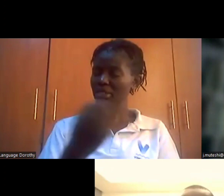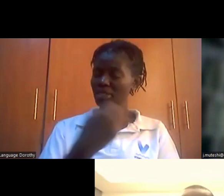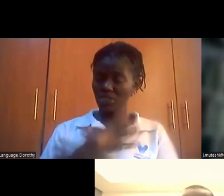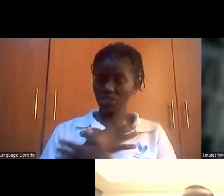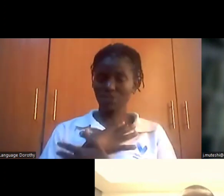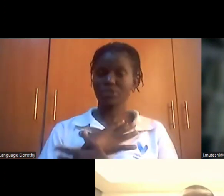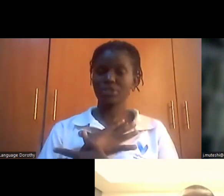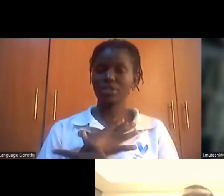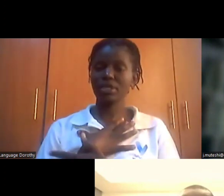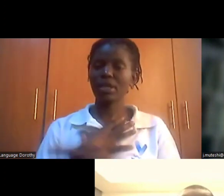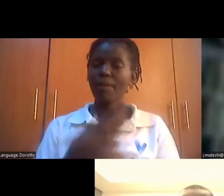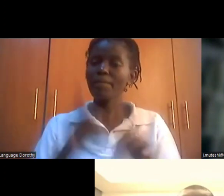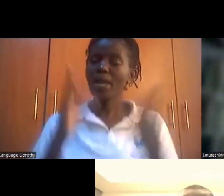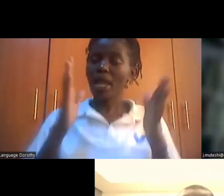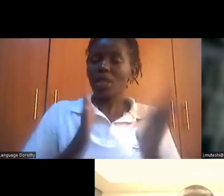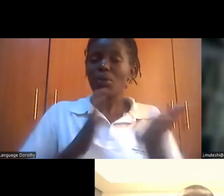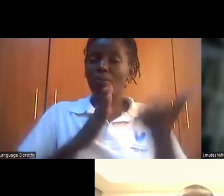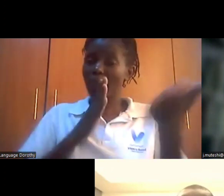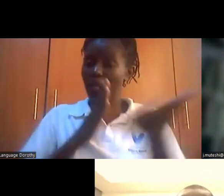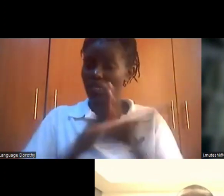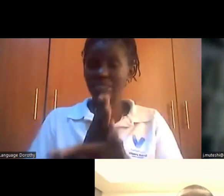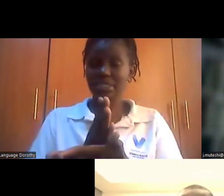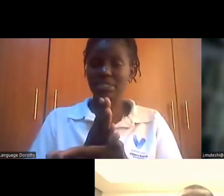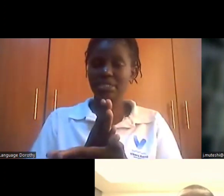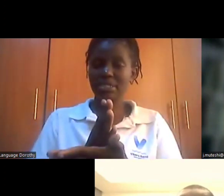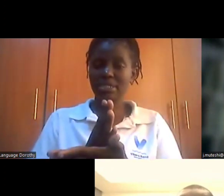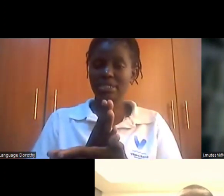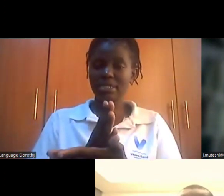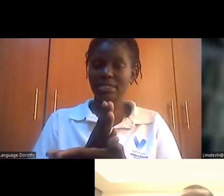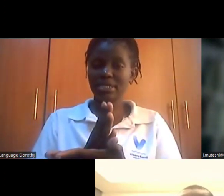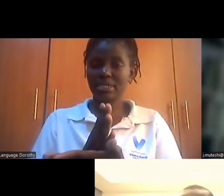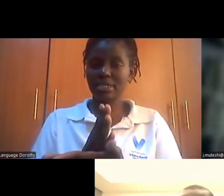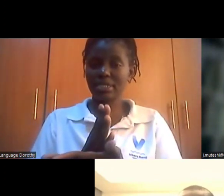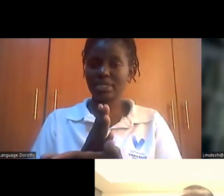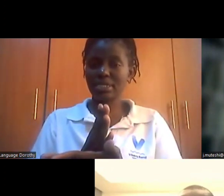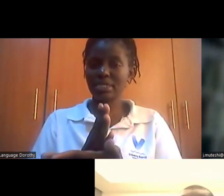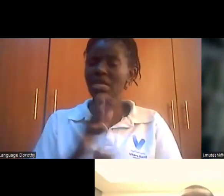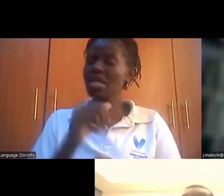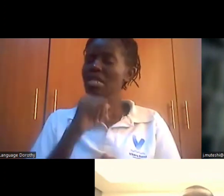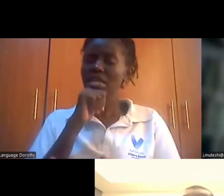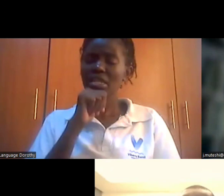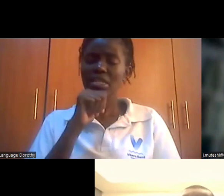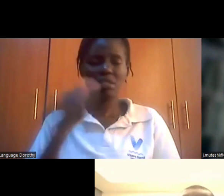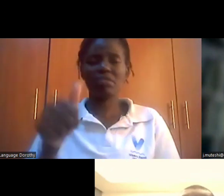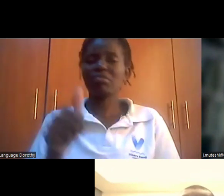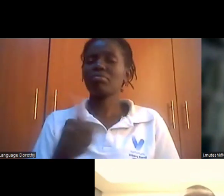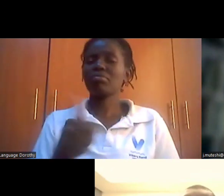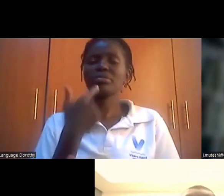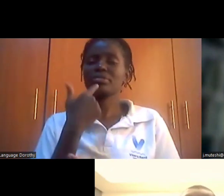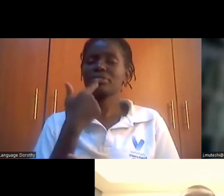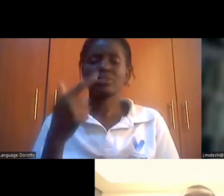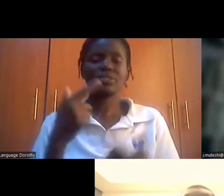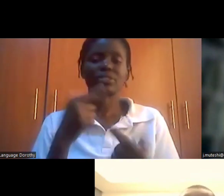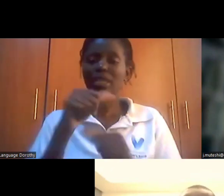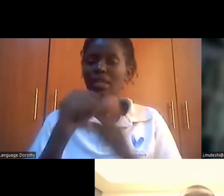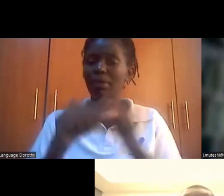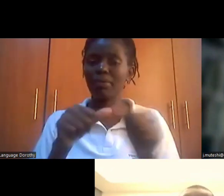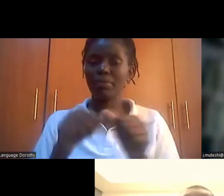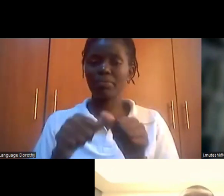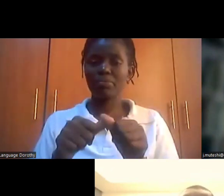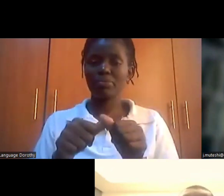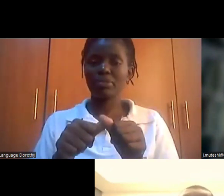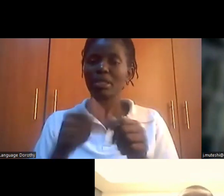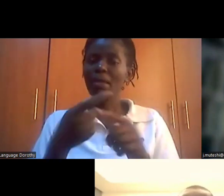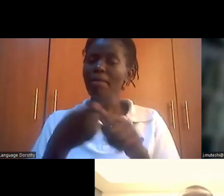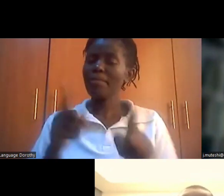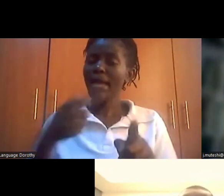human rights approach to addressing FGM. This is something that was not addressed anywhere before. But this is our curriculum is